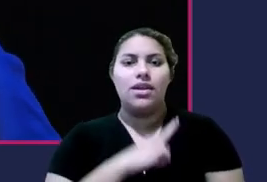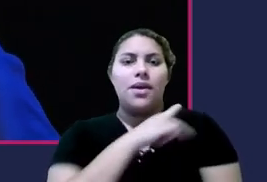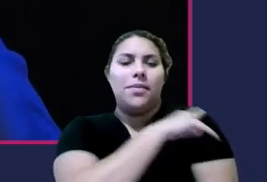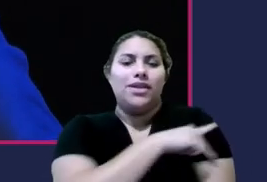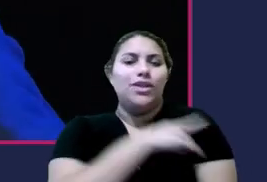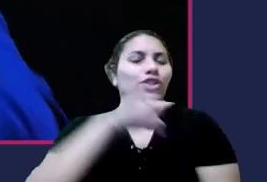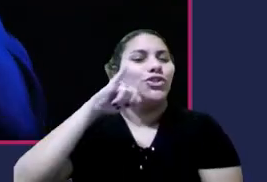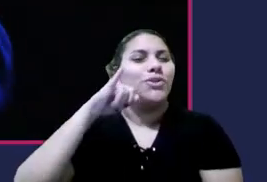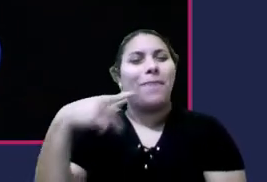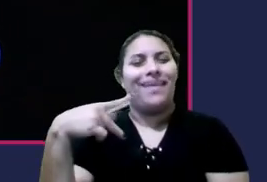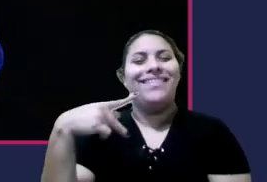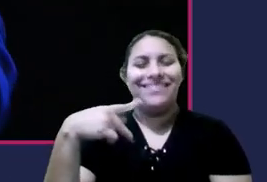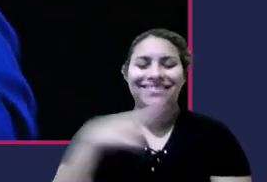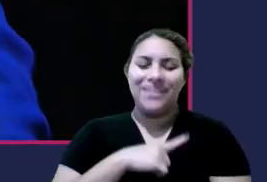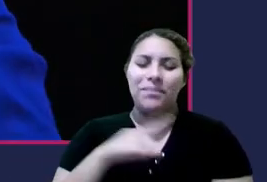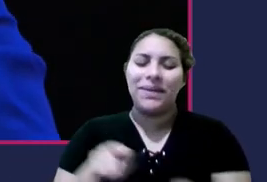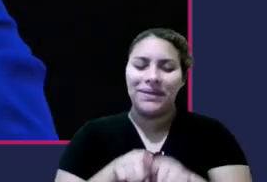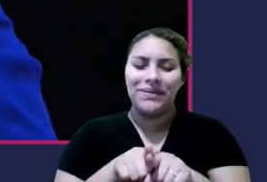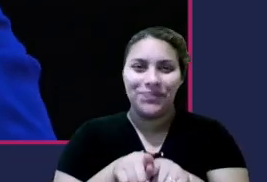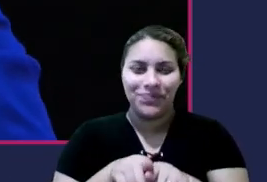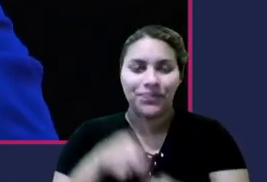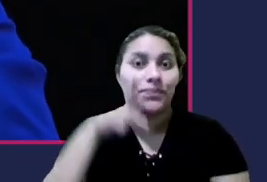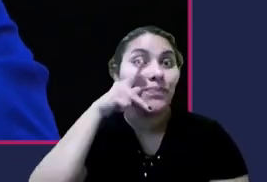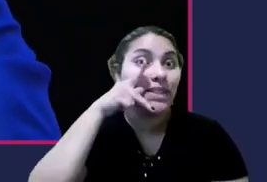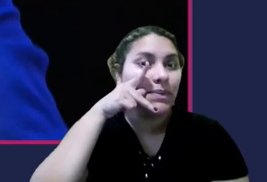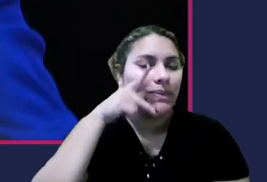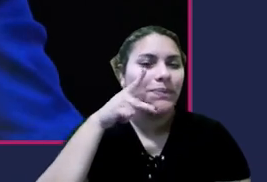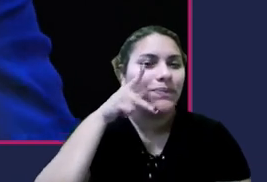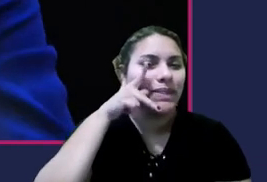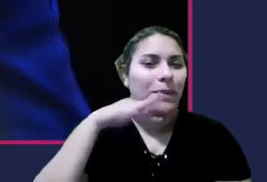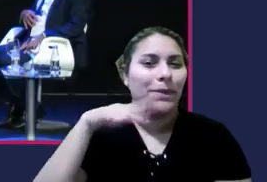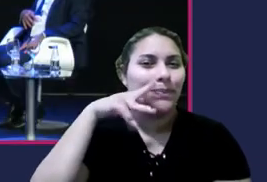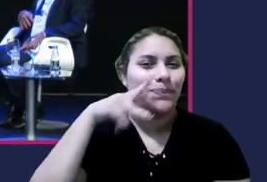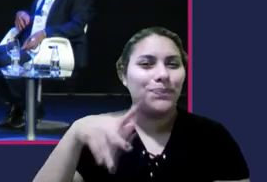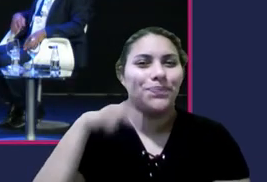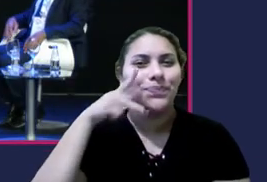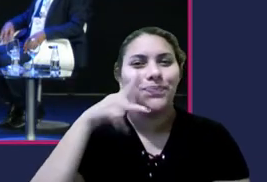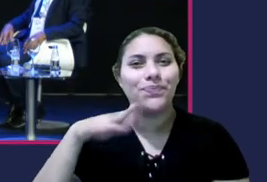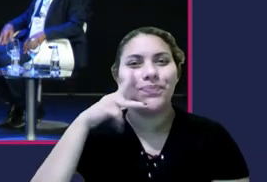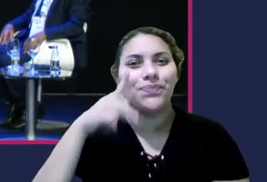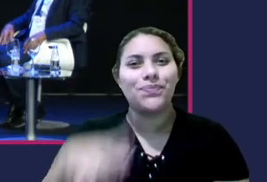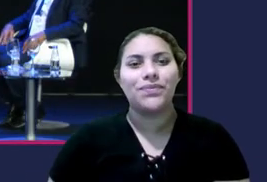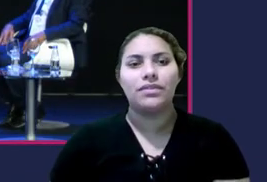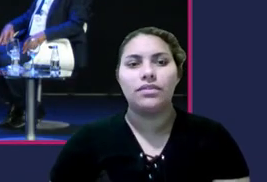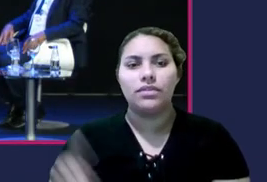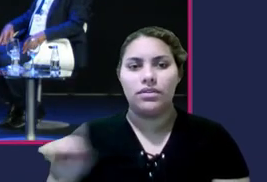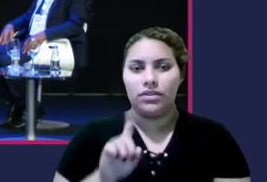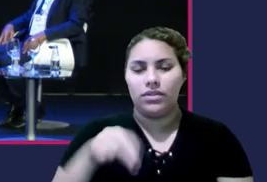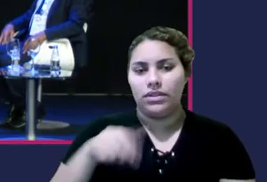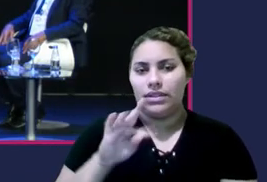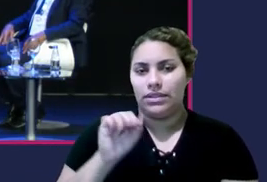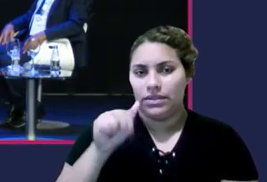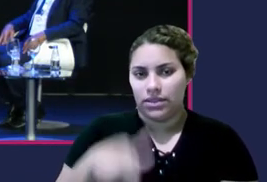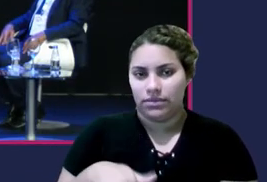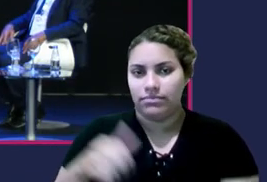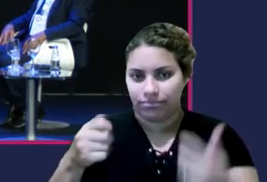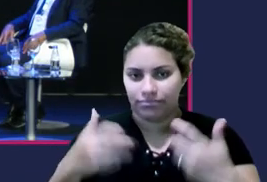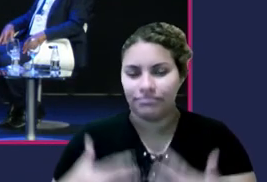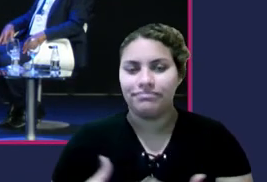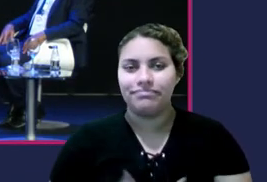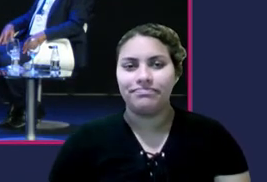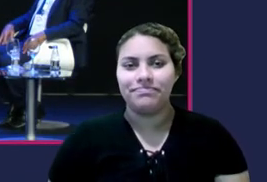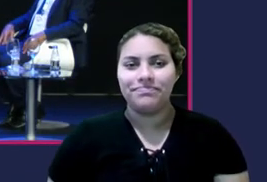In Paraíba as well, yes, in João Pessoa. Now, I'm going to pass the floor to Dr.